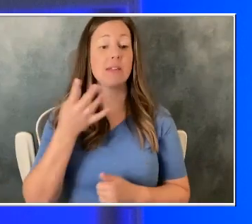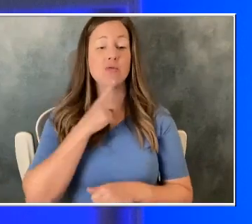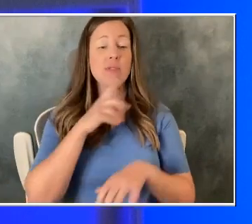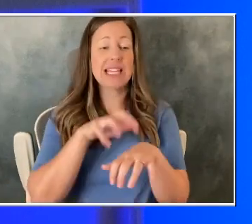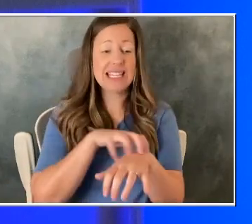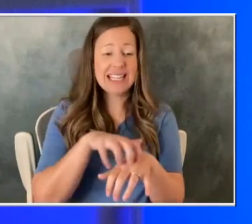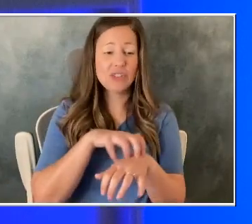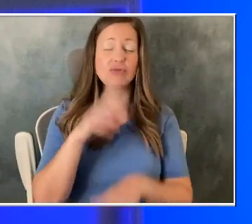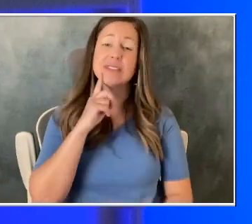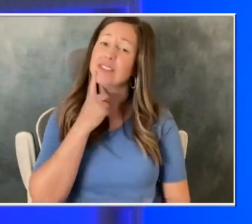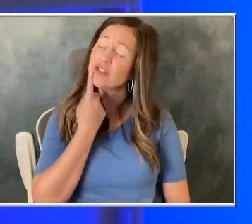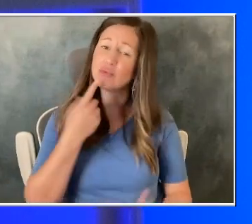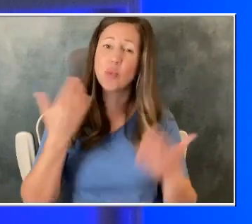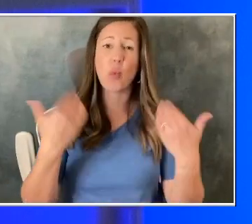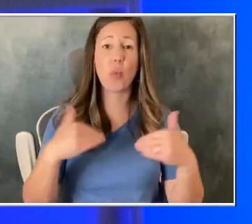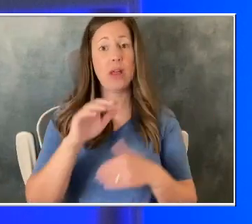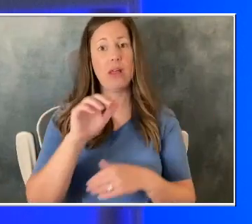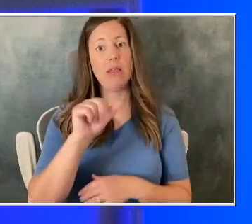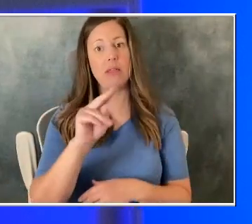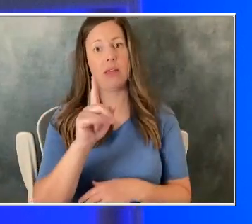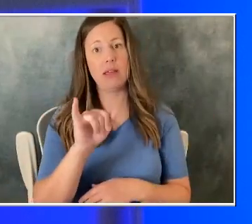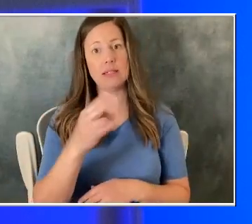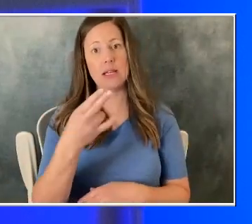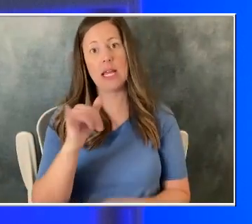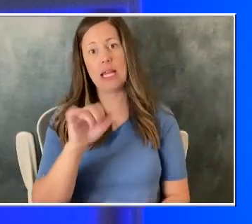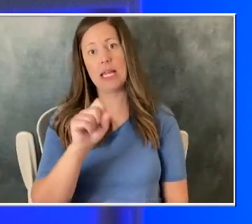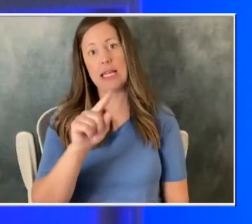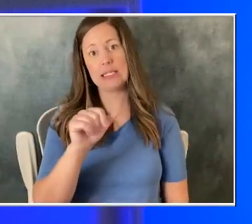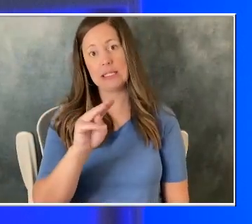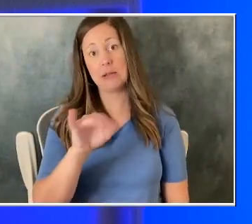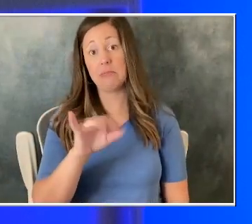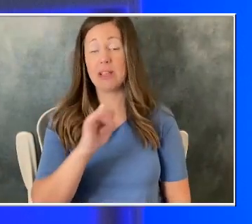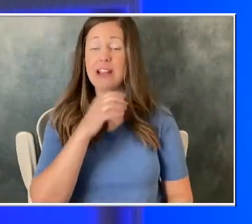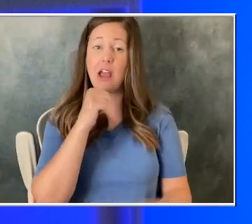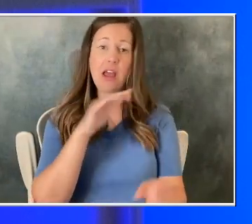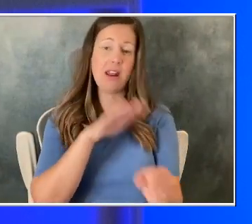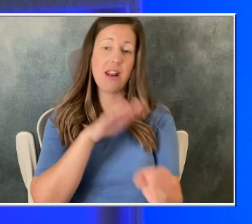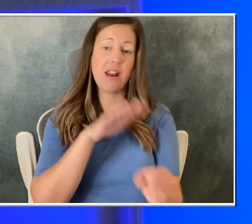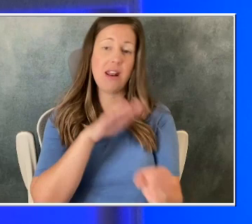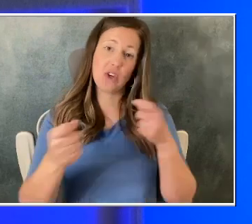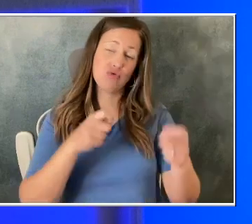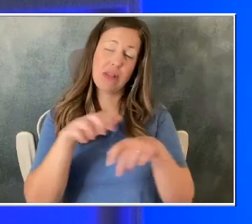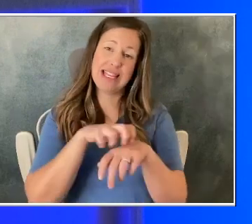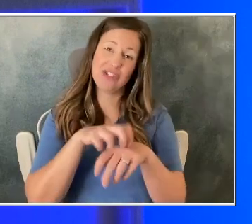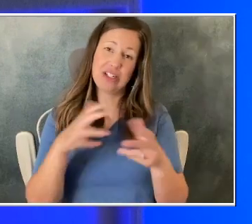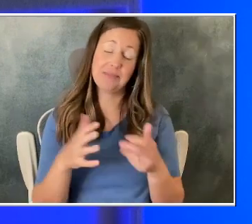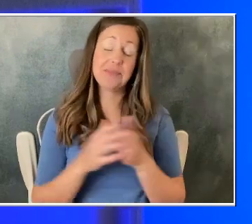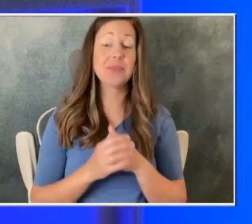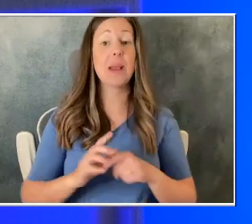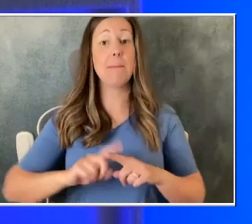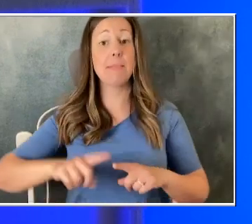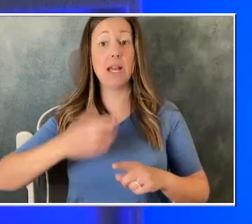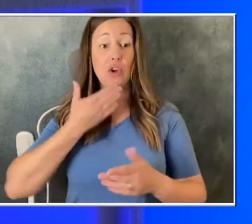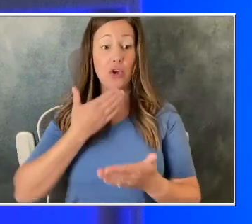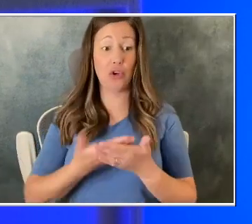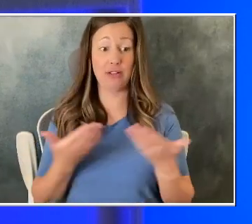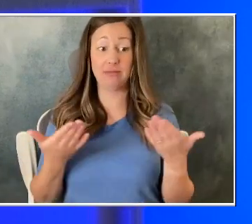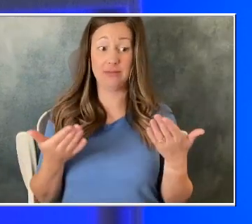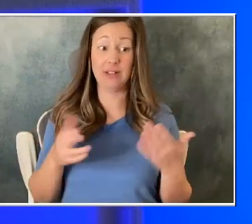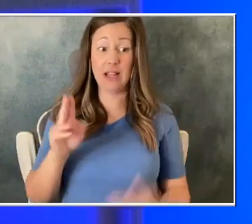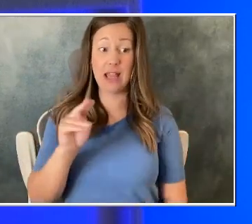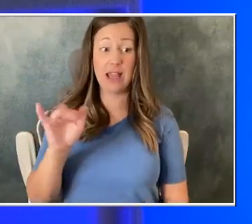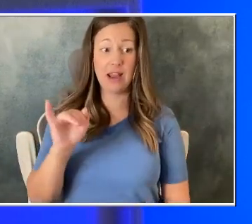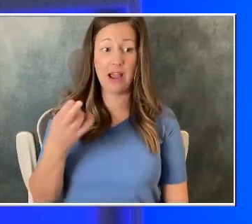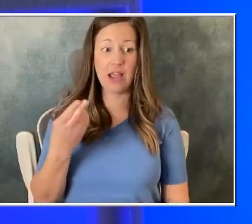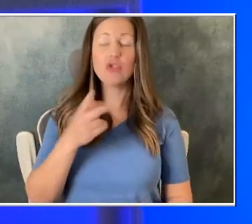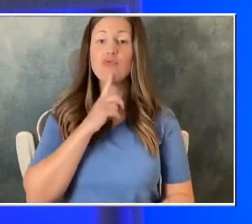an antihistamine is not enough to control the itching. The good thing is NIH has actually started to pay attention, and in the recent years